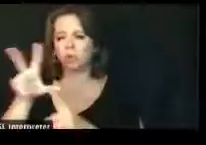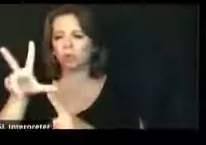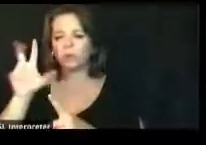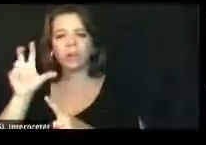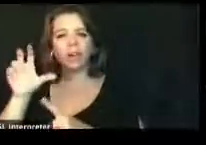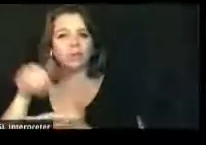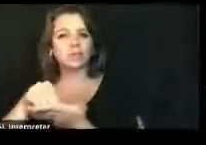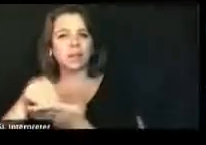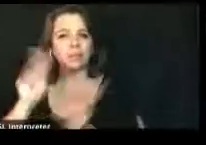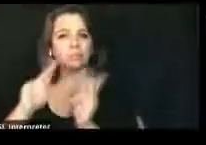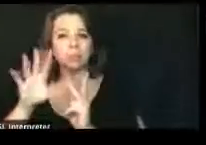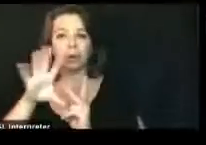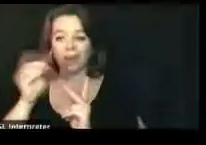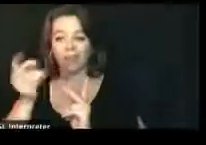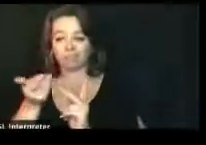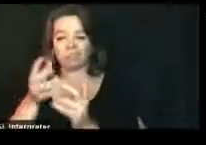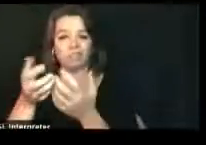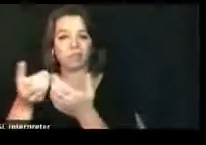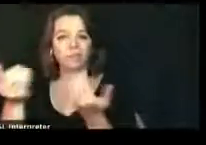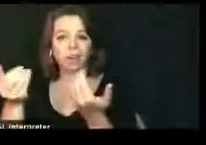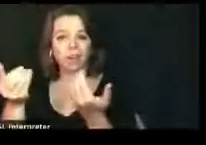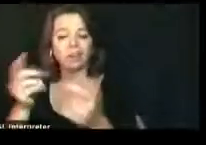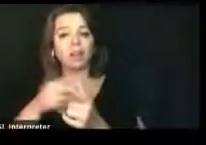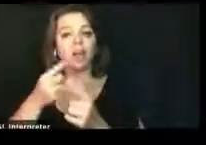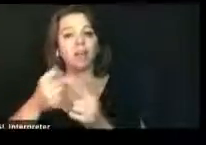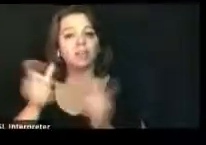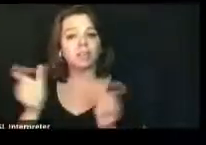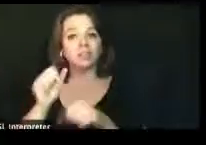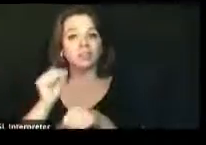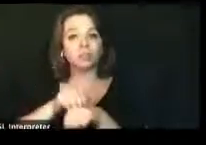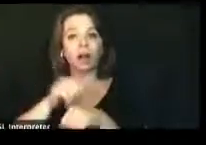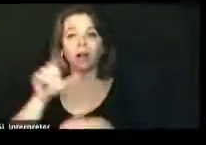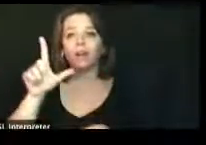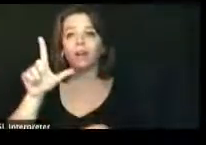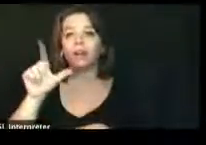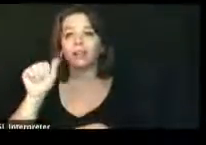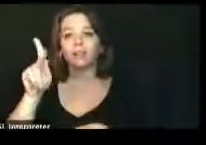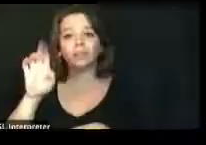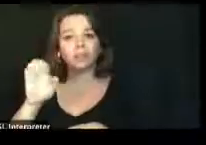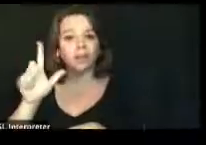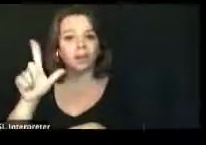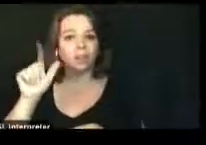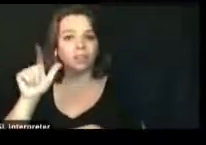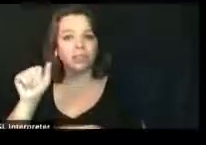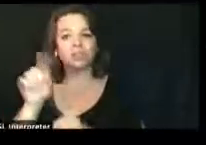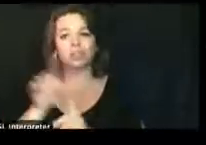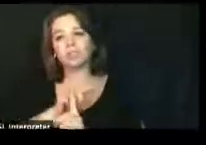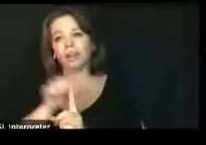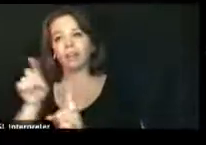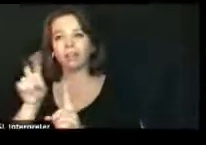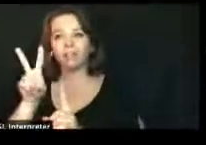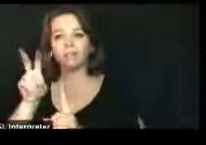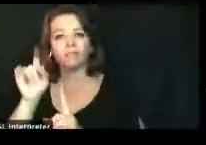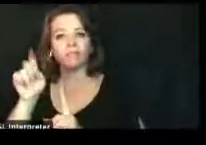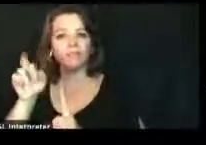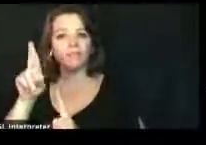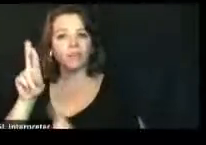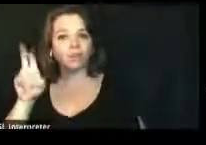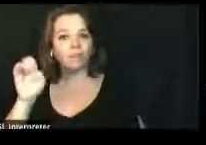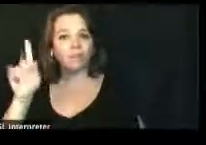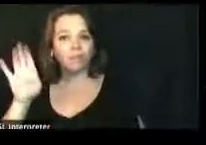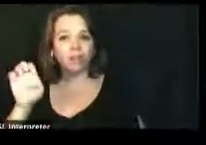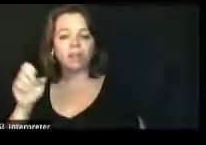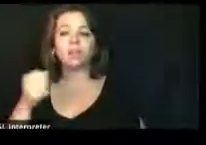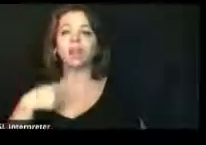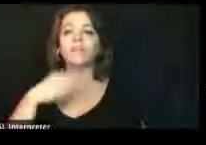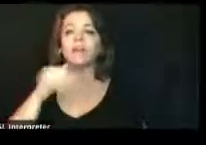divided. And then you have Little Rock, Lake Los Angeles going out towards Victorville. You have Antelope Acres,